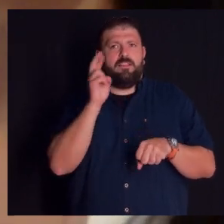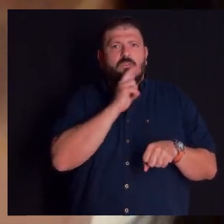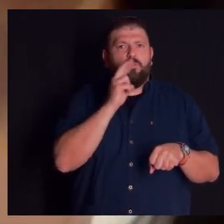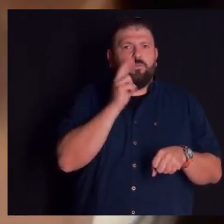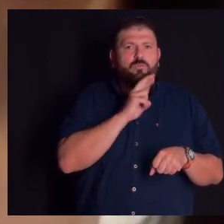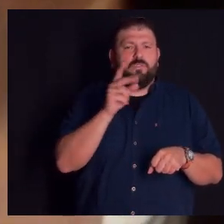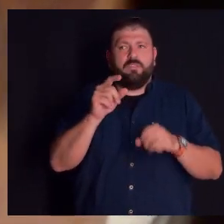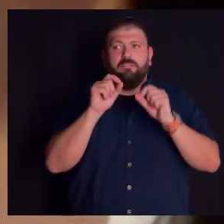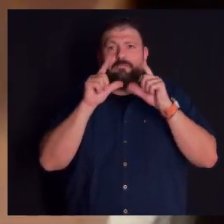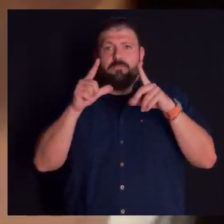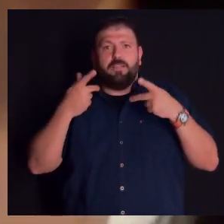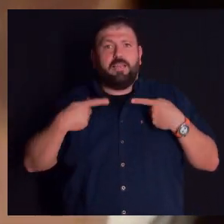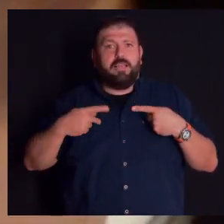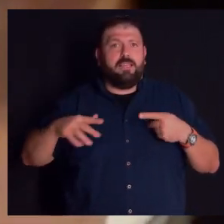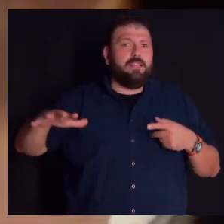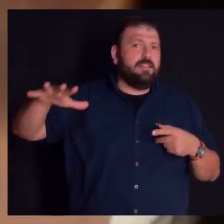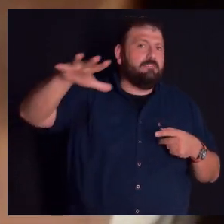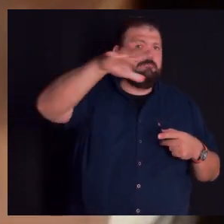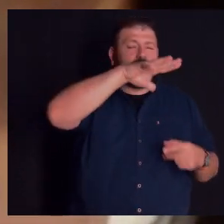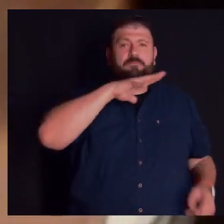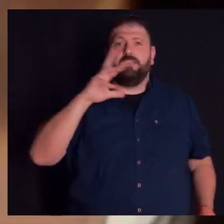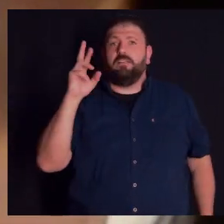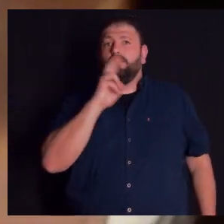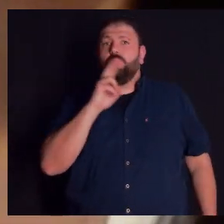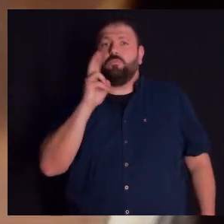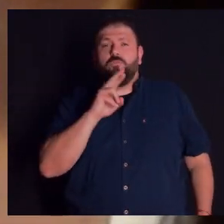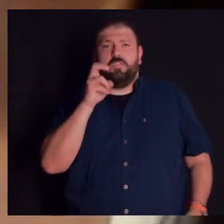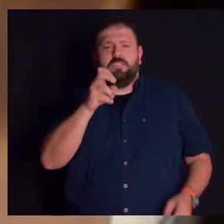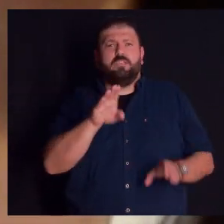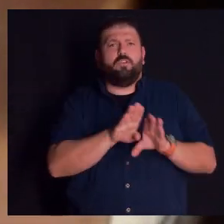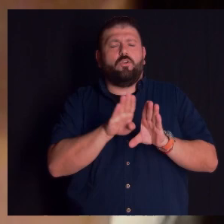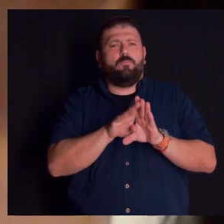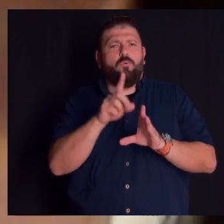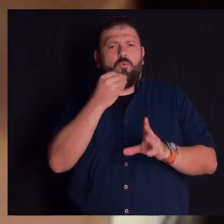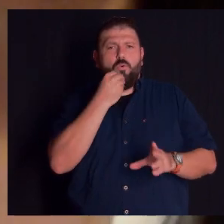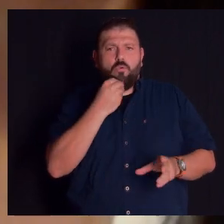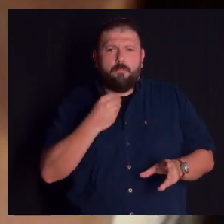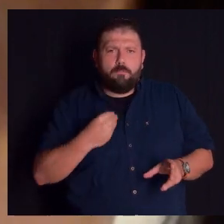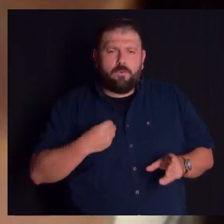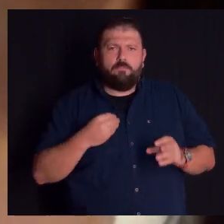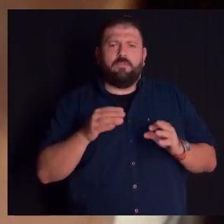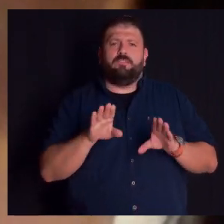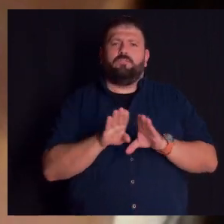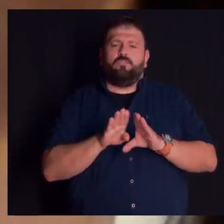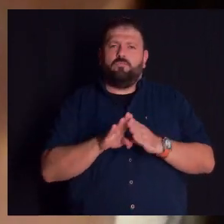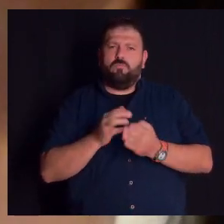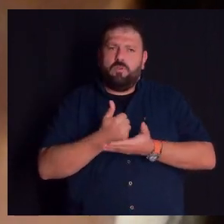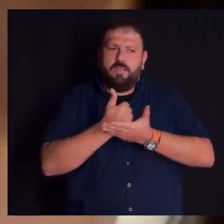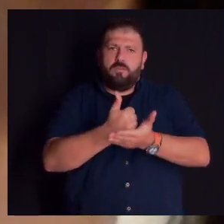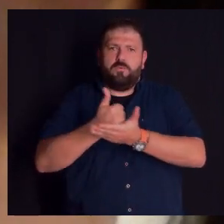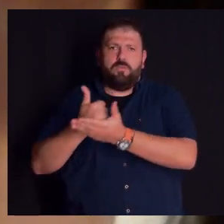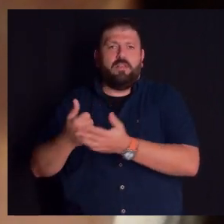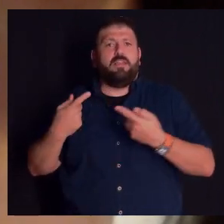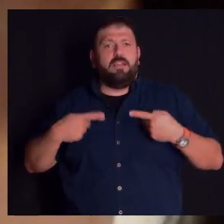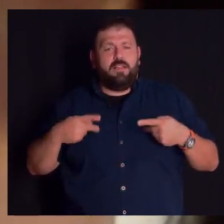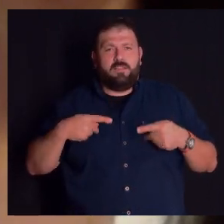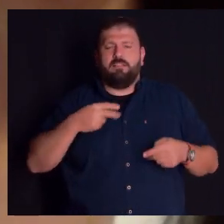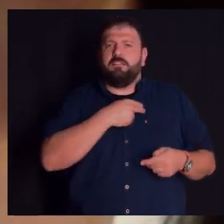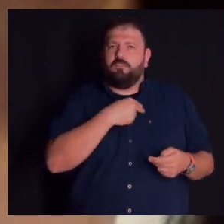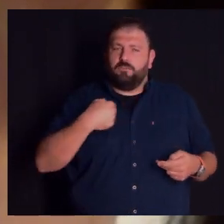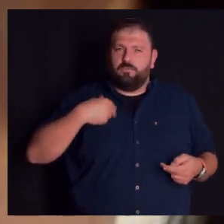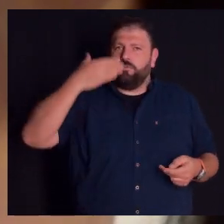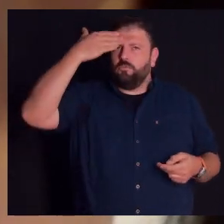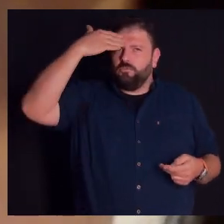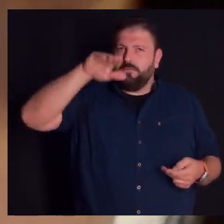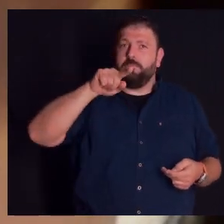Russian diamonds to awaken all these people in Russia and this commitment to look after people.